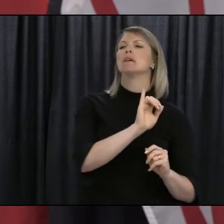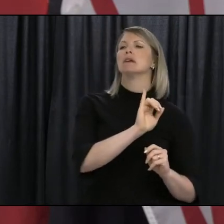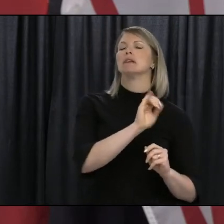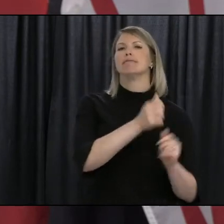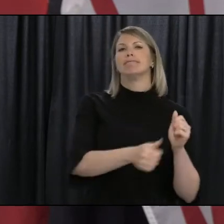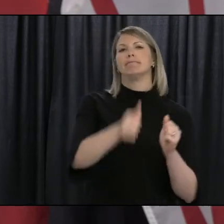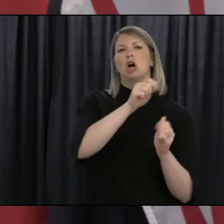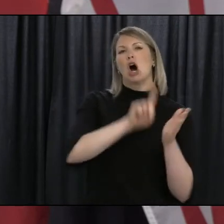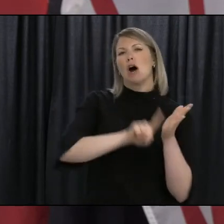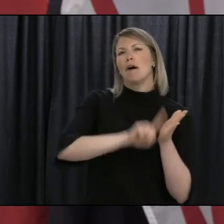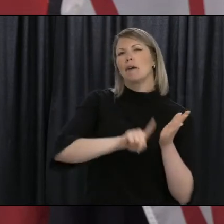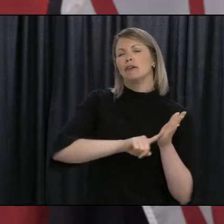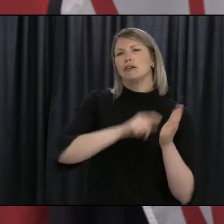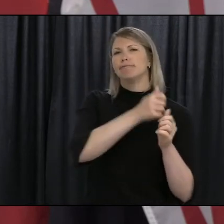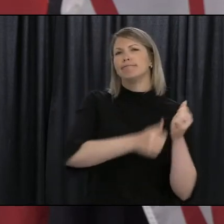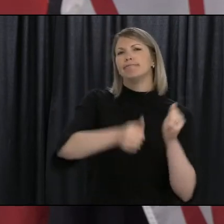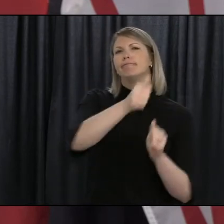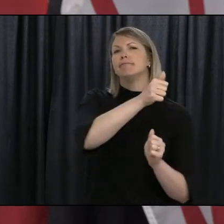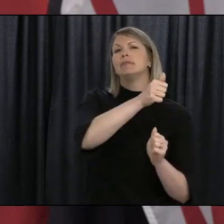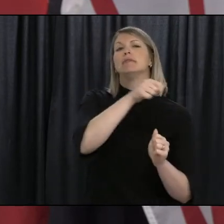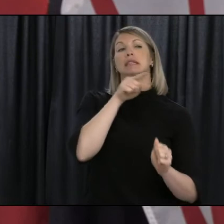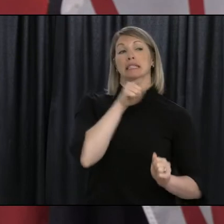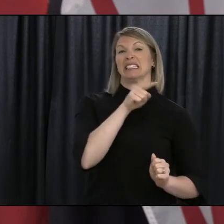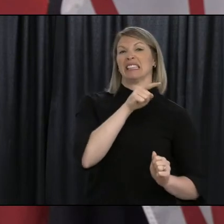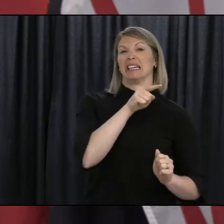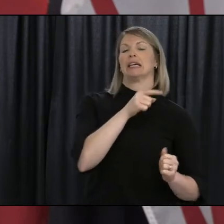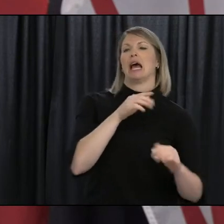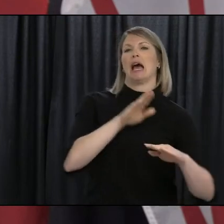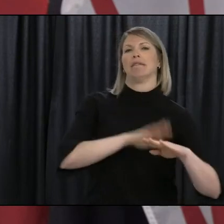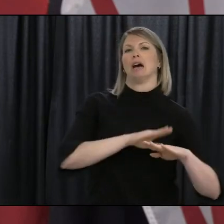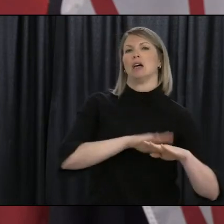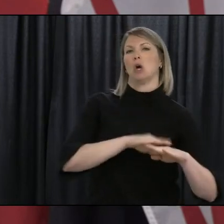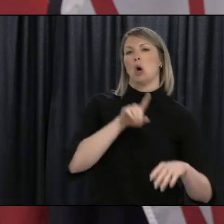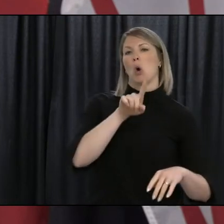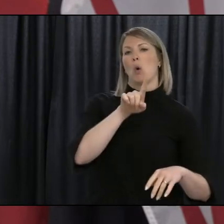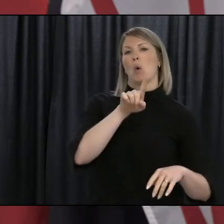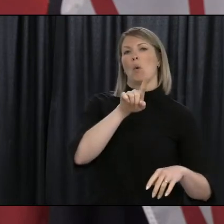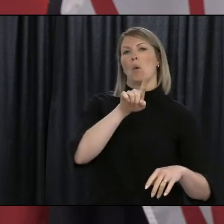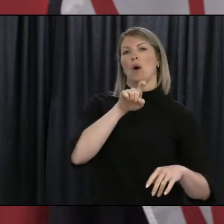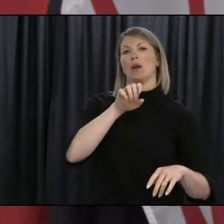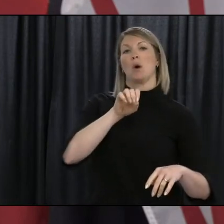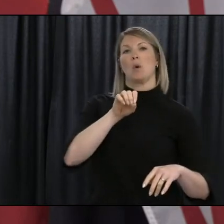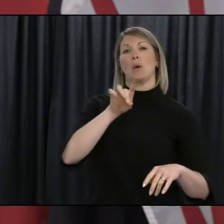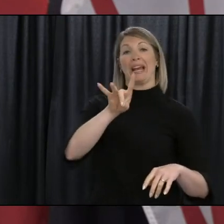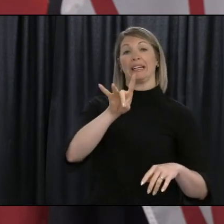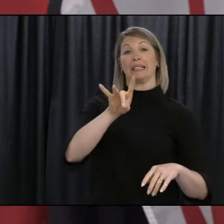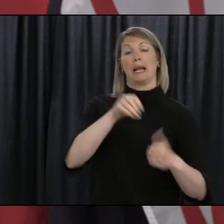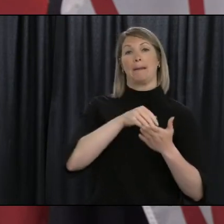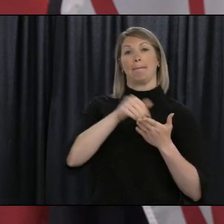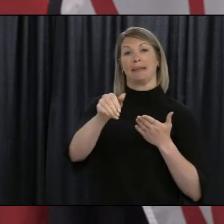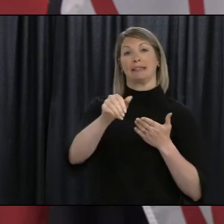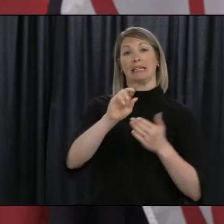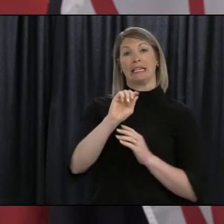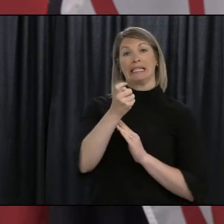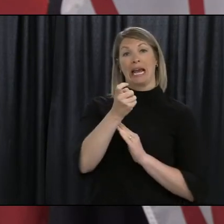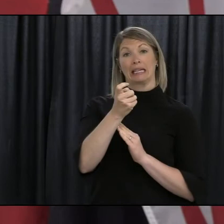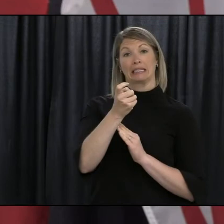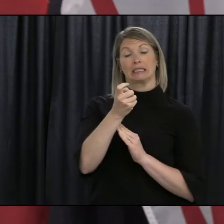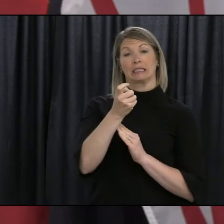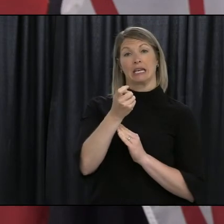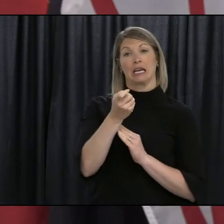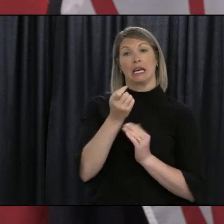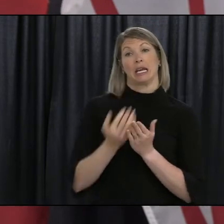Auditor General had advised that the $108 million tax revenue should be spread